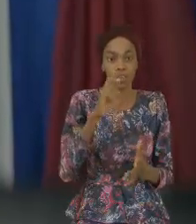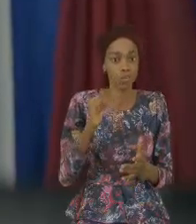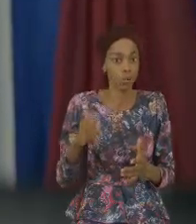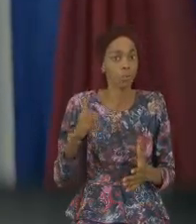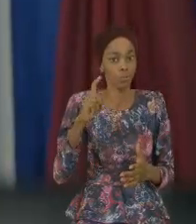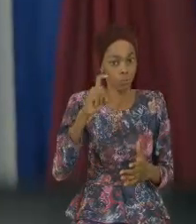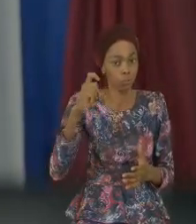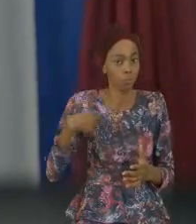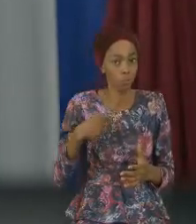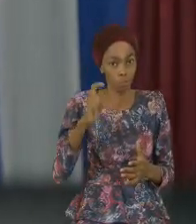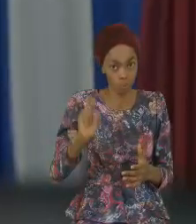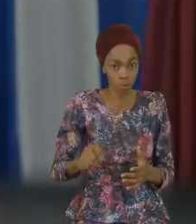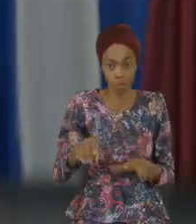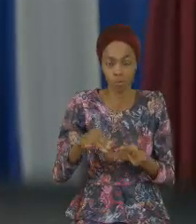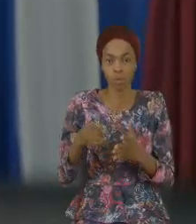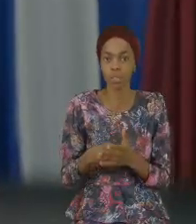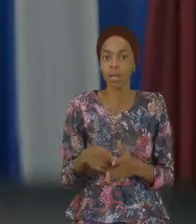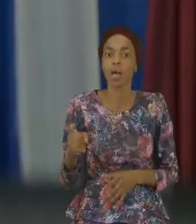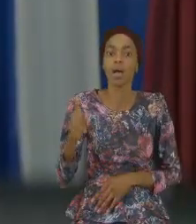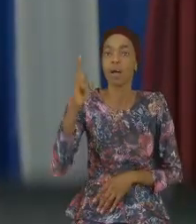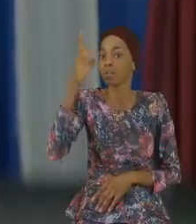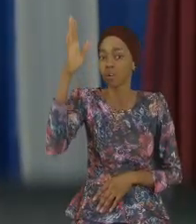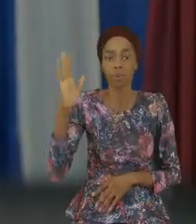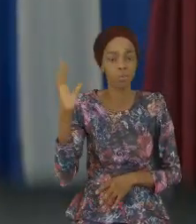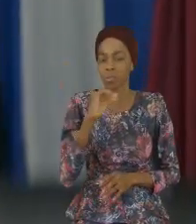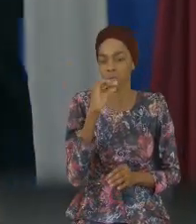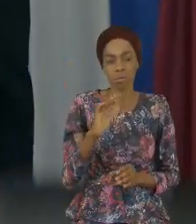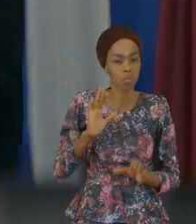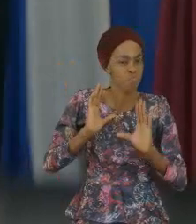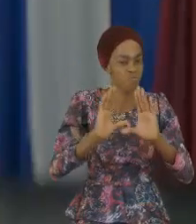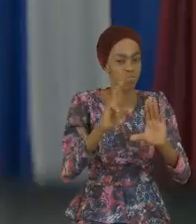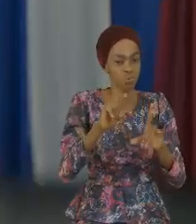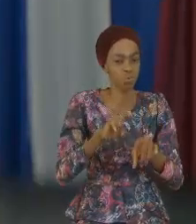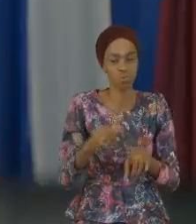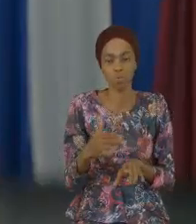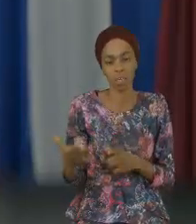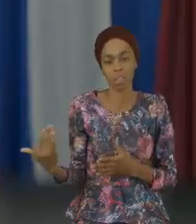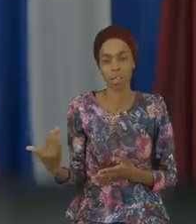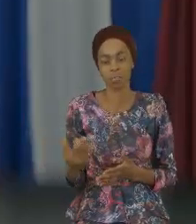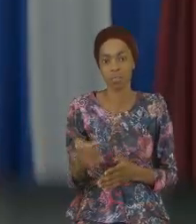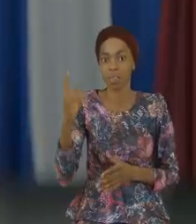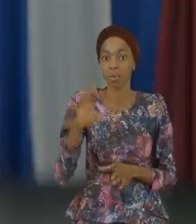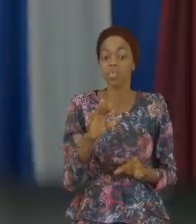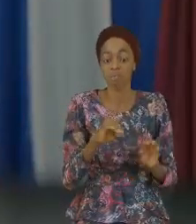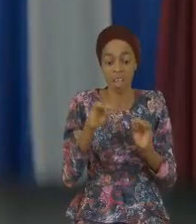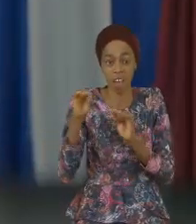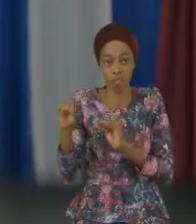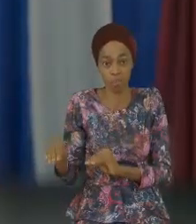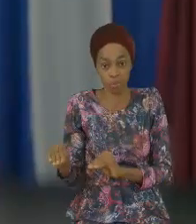you. God will not impose anything on you. He says, I put life and death before you.